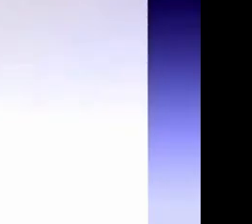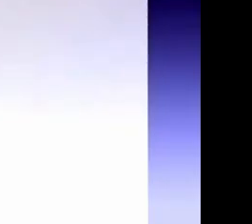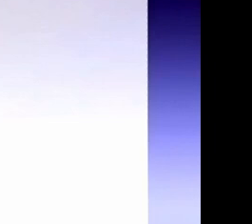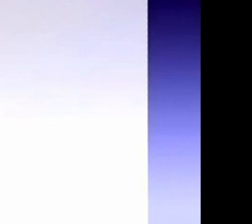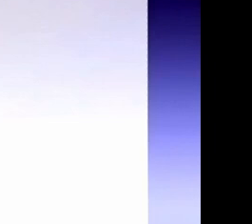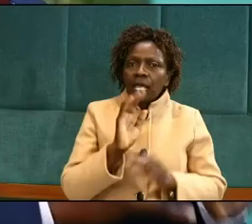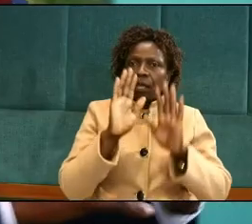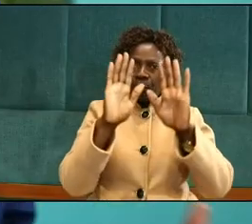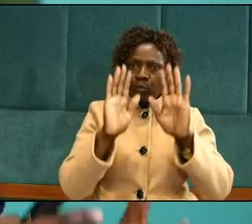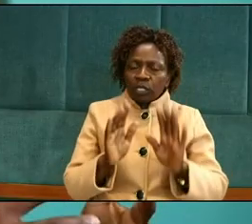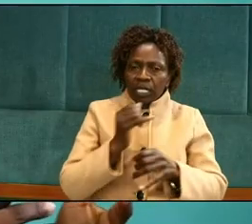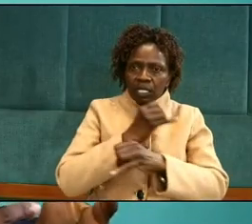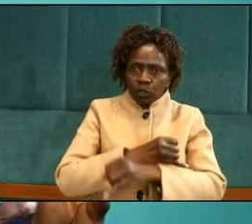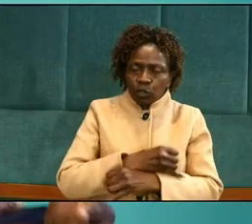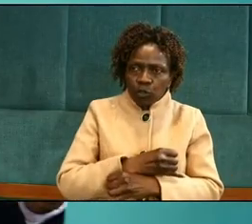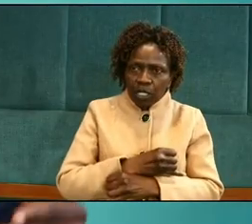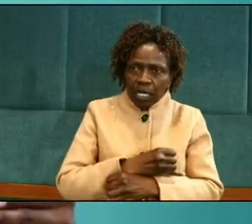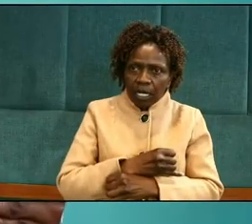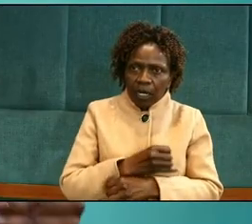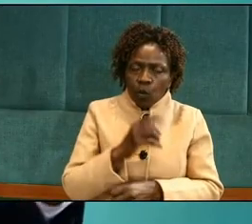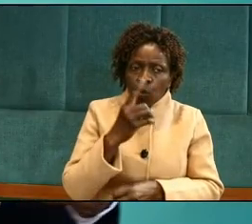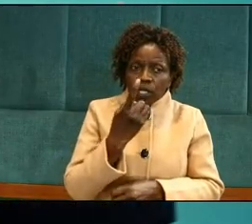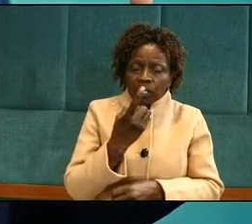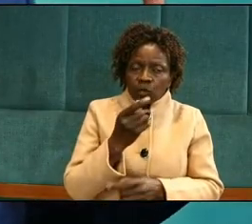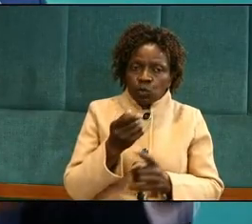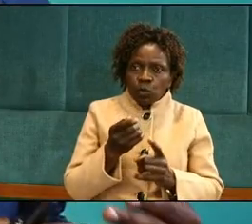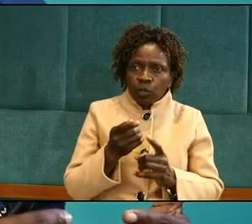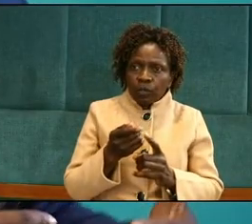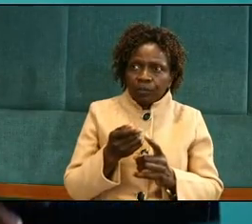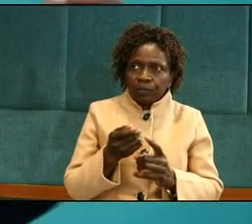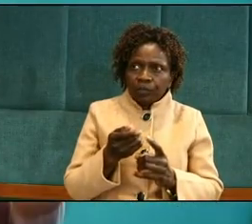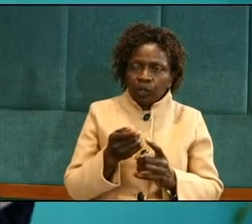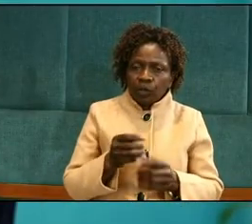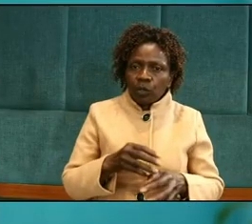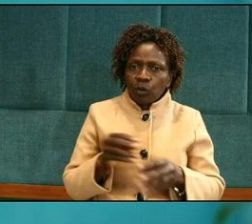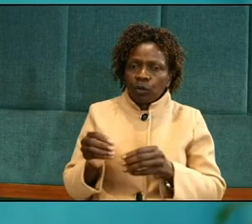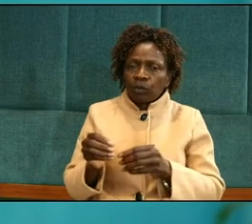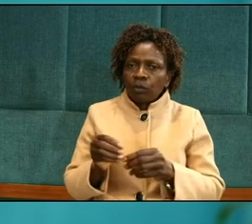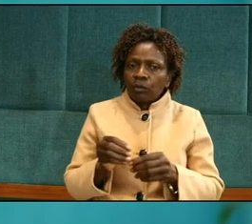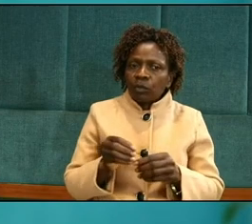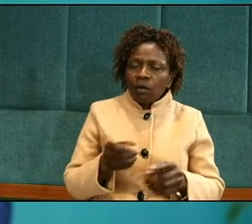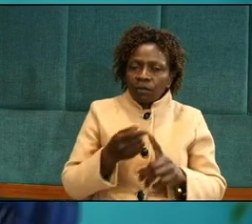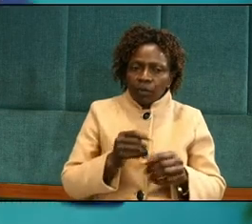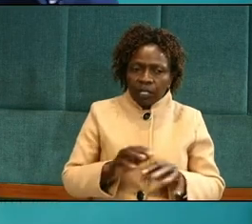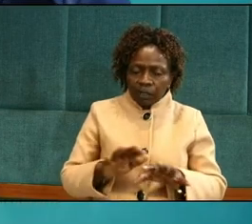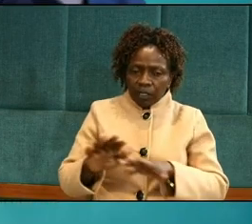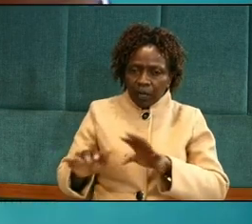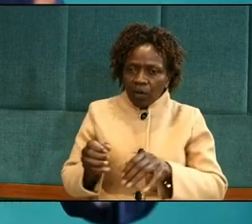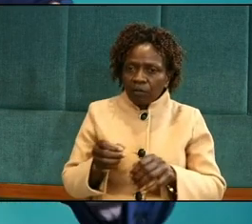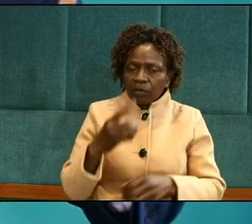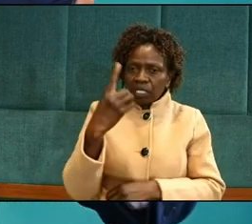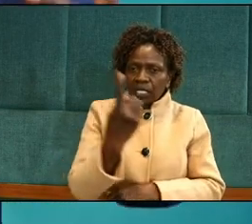an important institution. Once you go from the step of singleness into